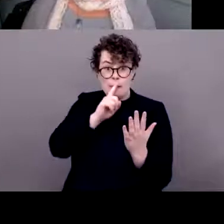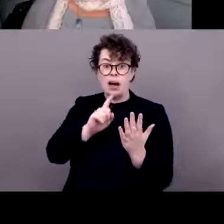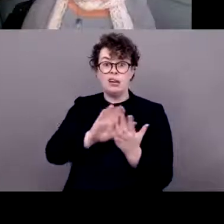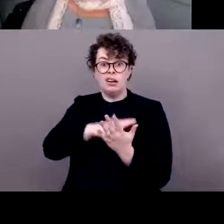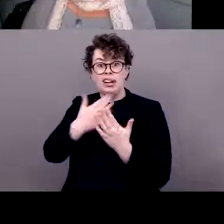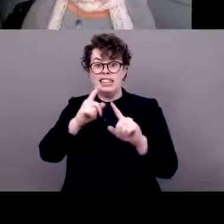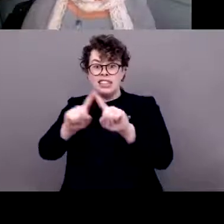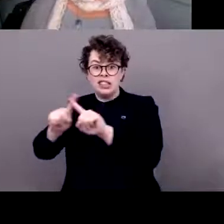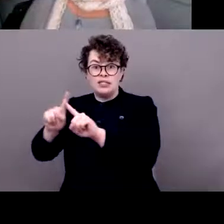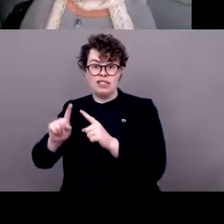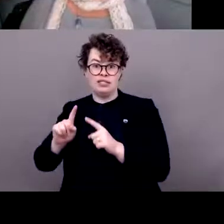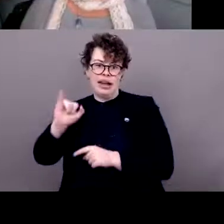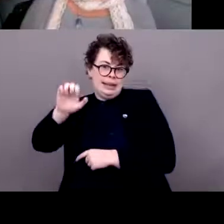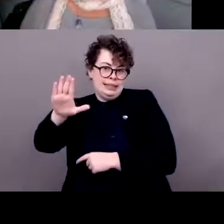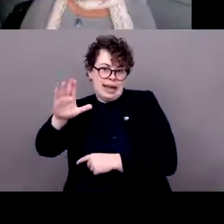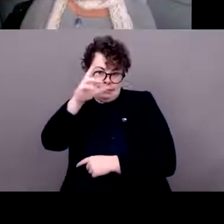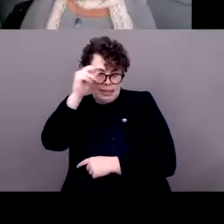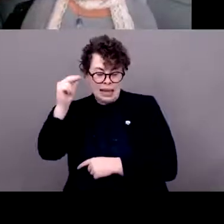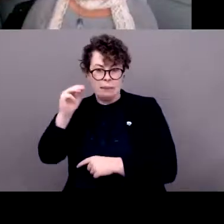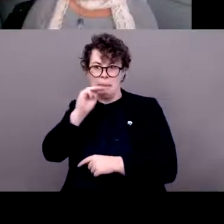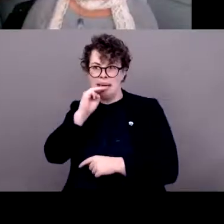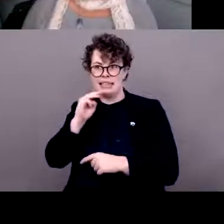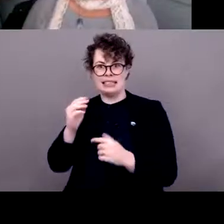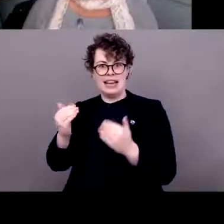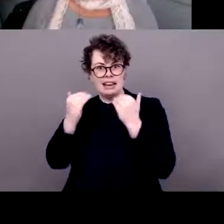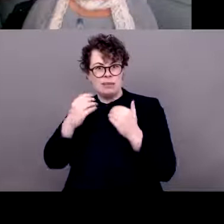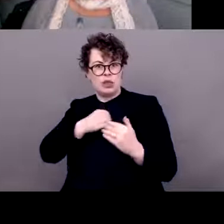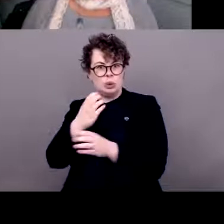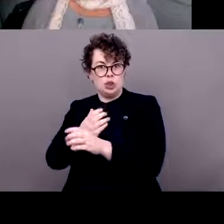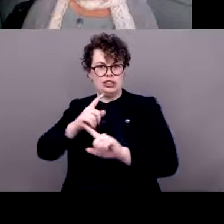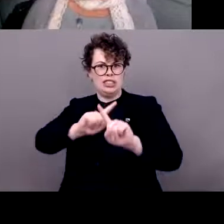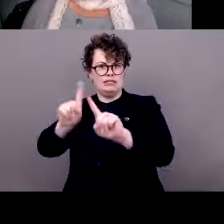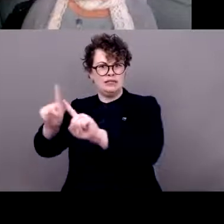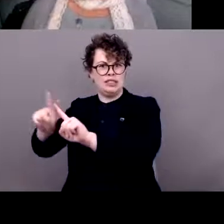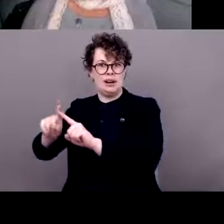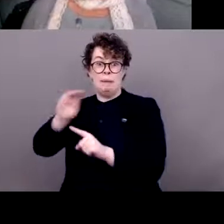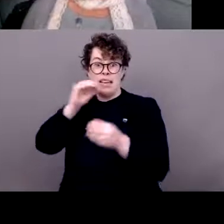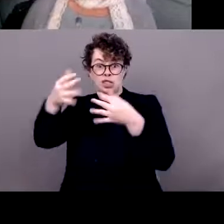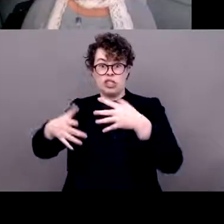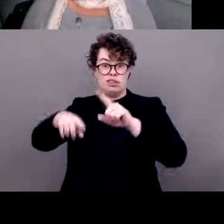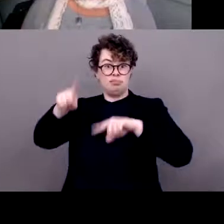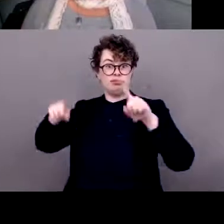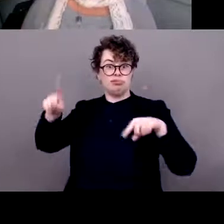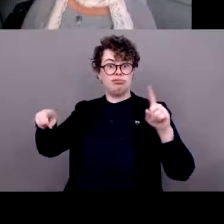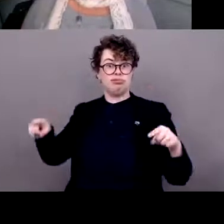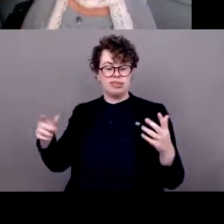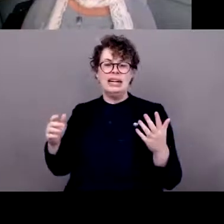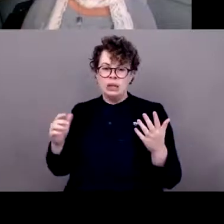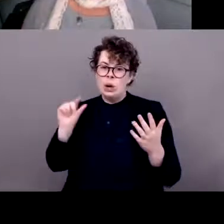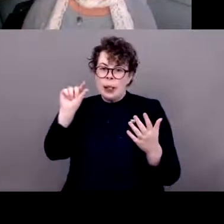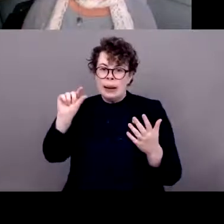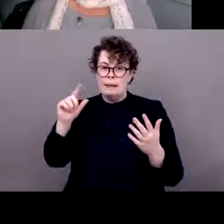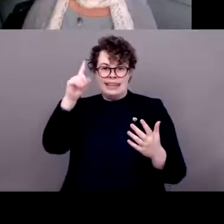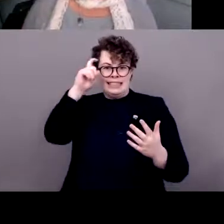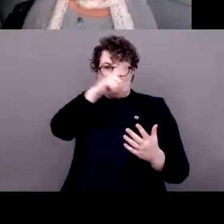to different children. So this is a challenge in assessment, and which is why many assessments of sign language use